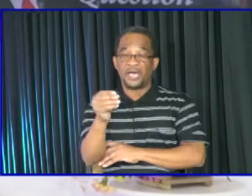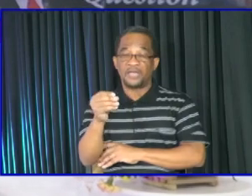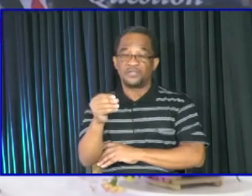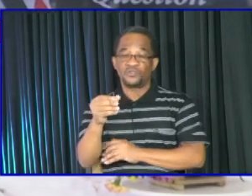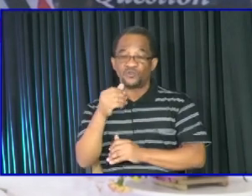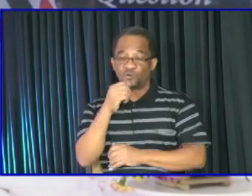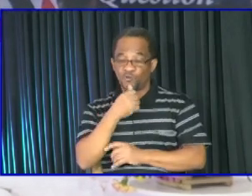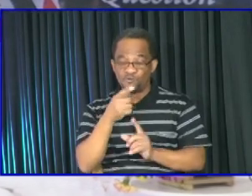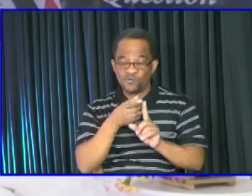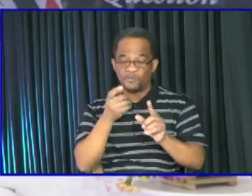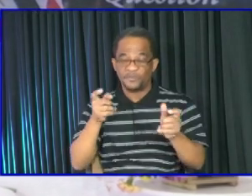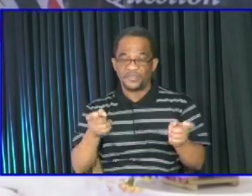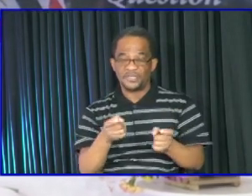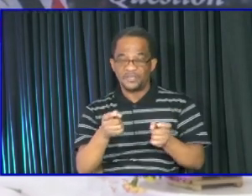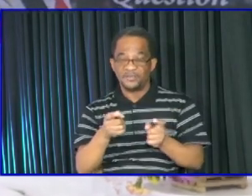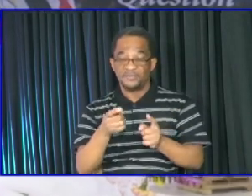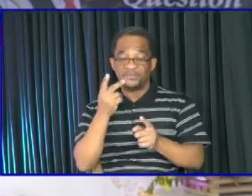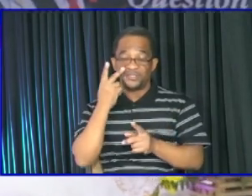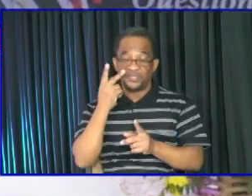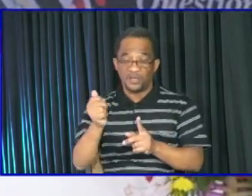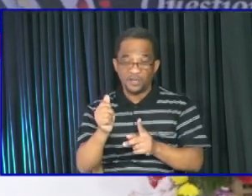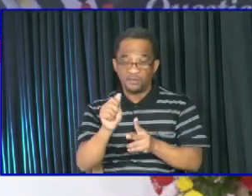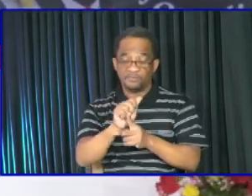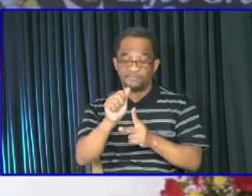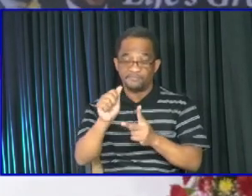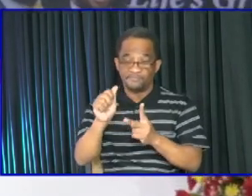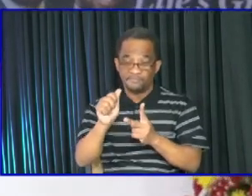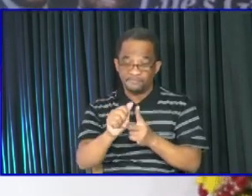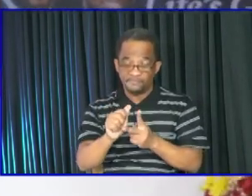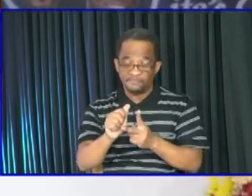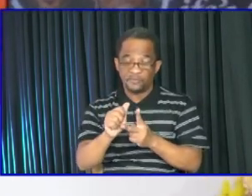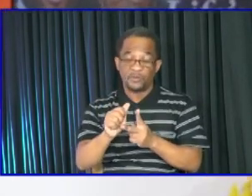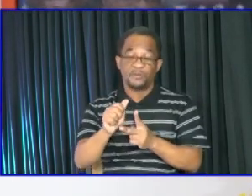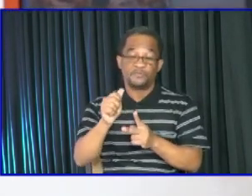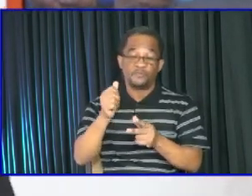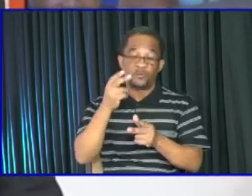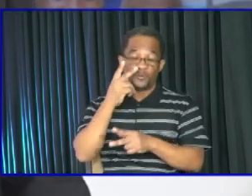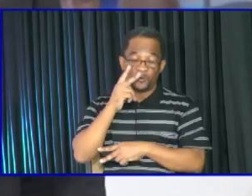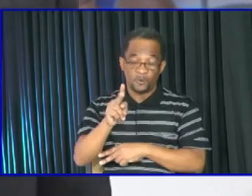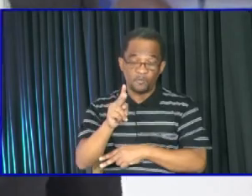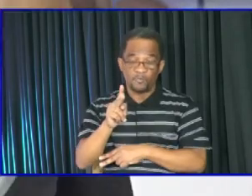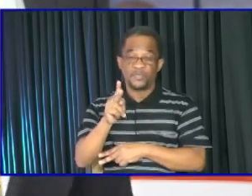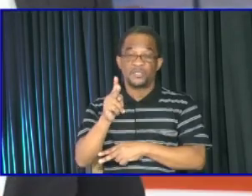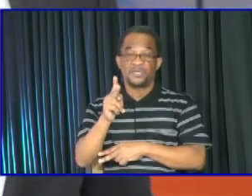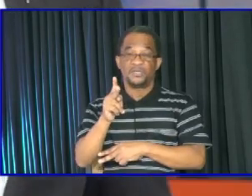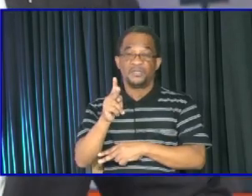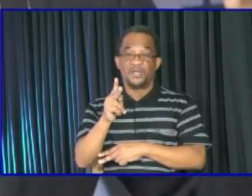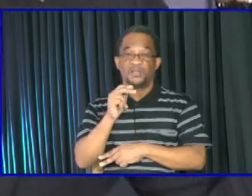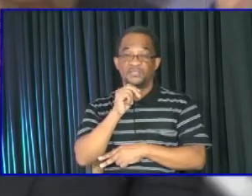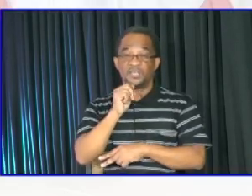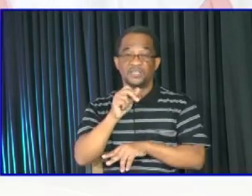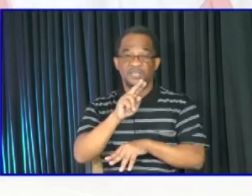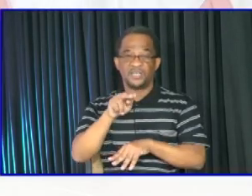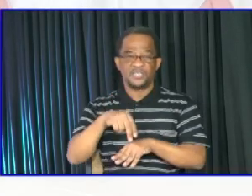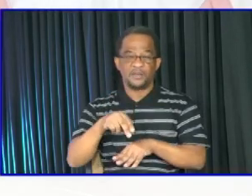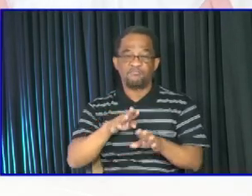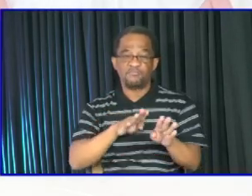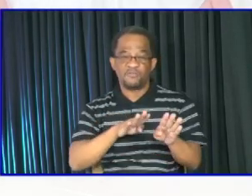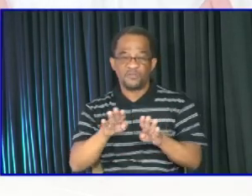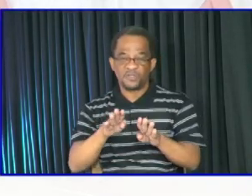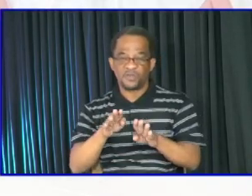husband, that adultery committing wife, that fornicator. He saw that unnatural behavior